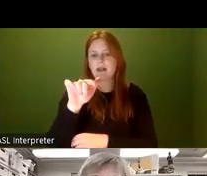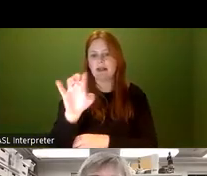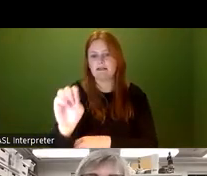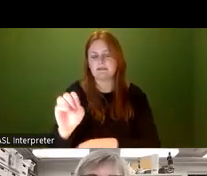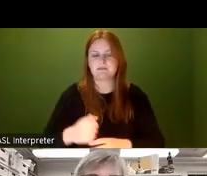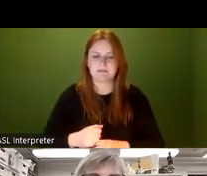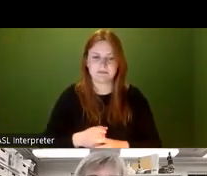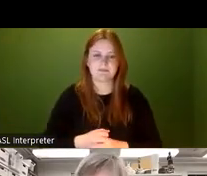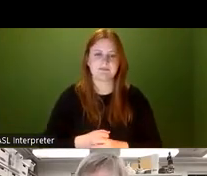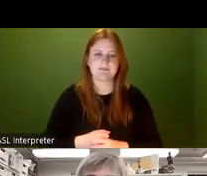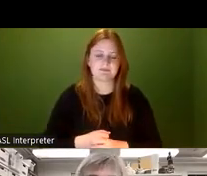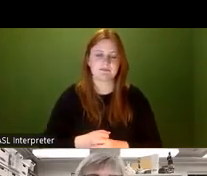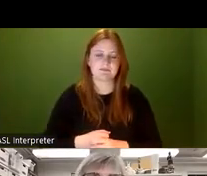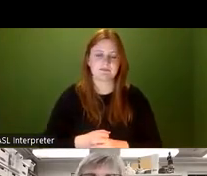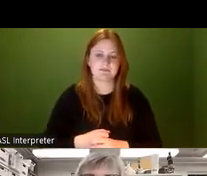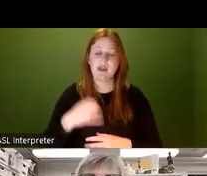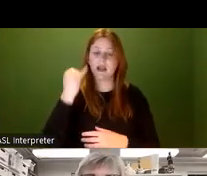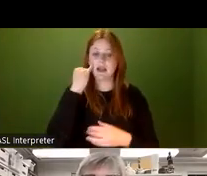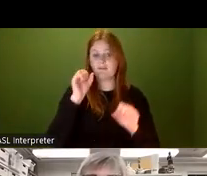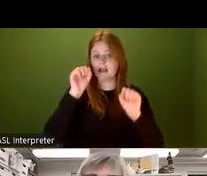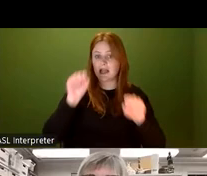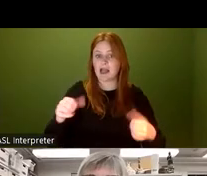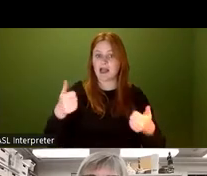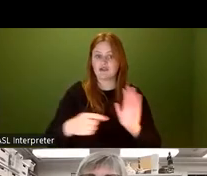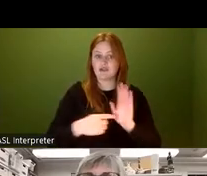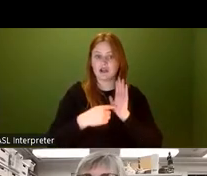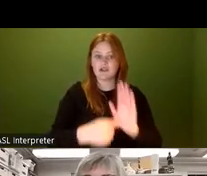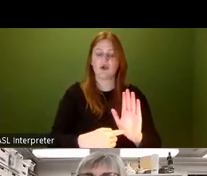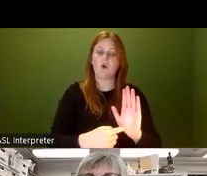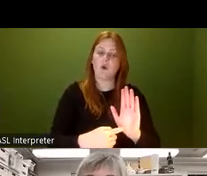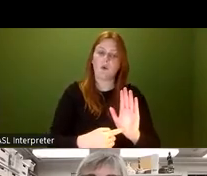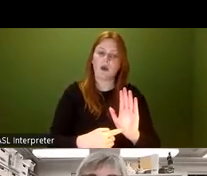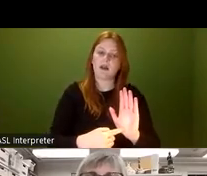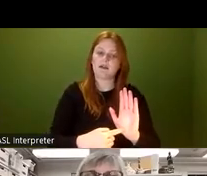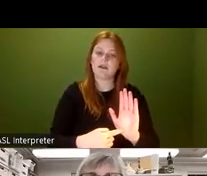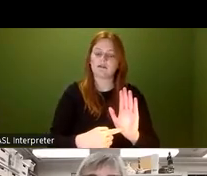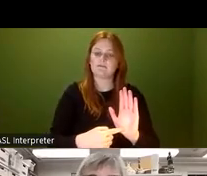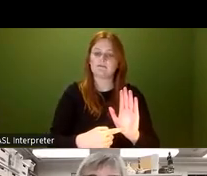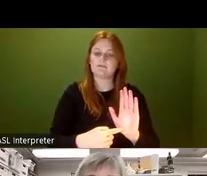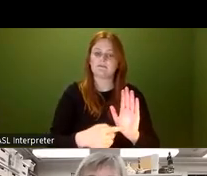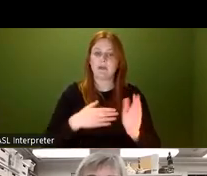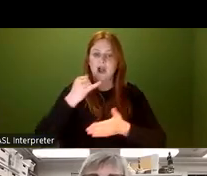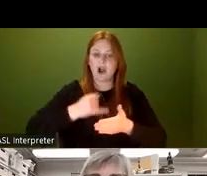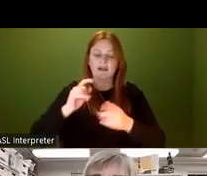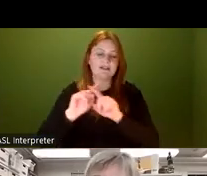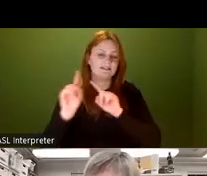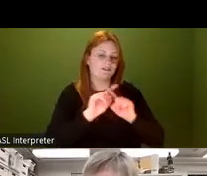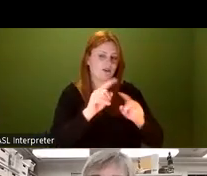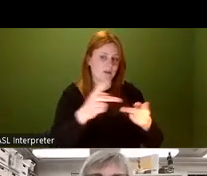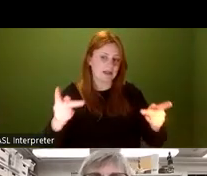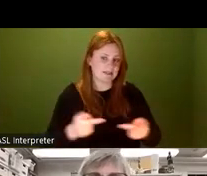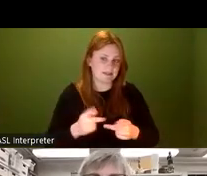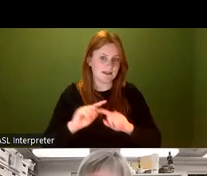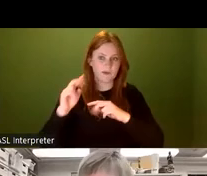do, if I can, try to show my installations in different venues. I spend a lot of time on them,